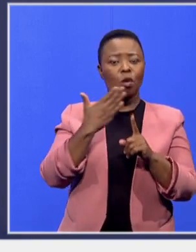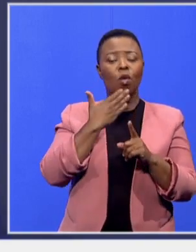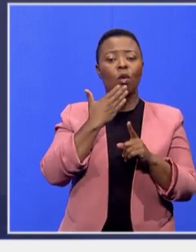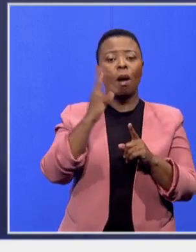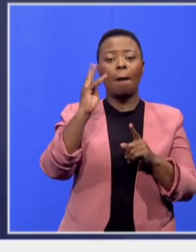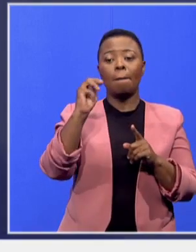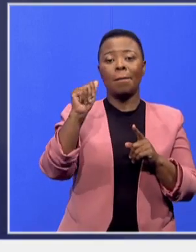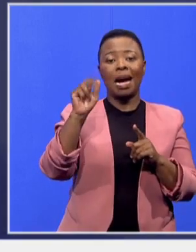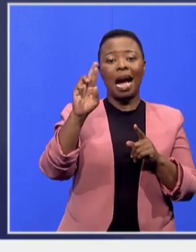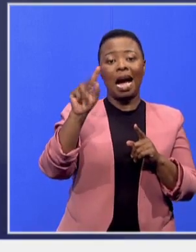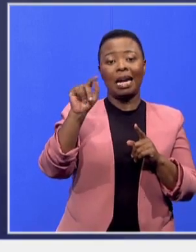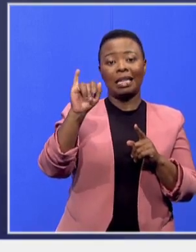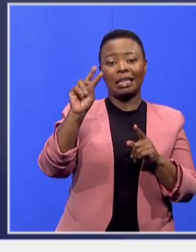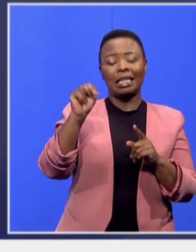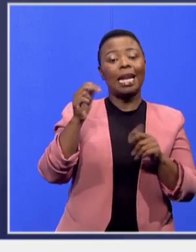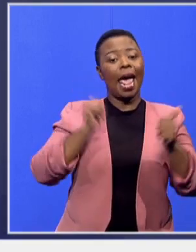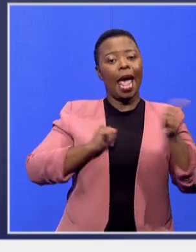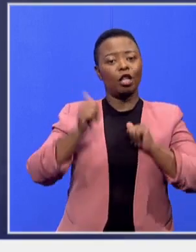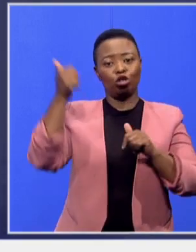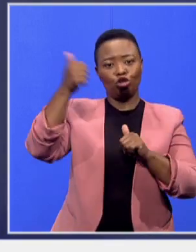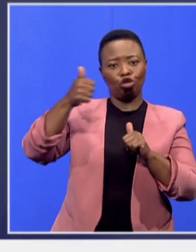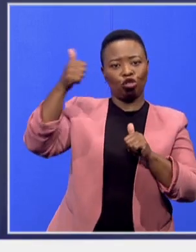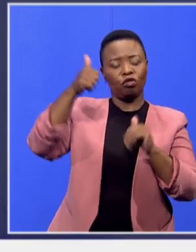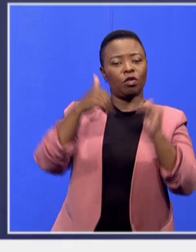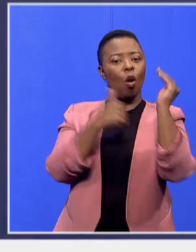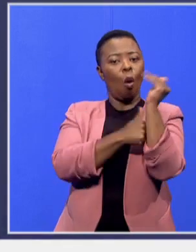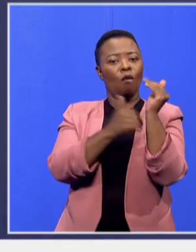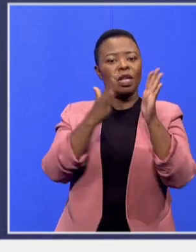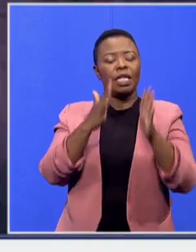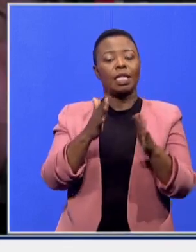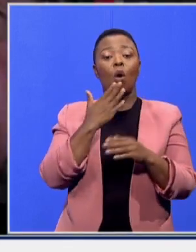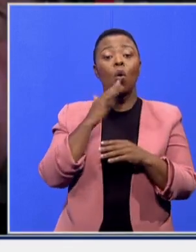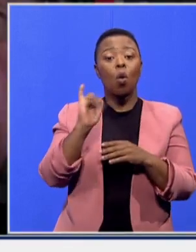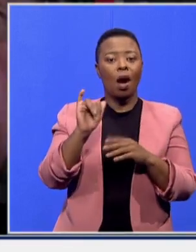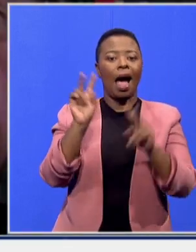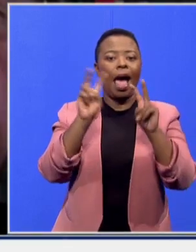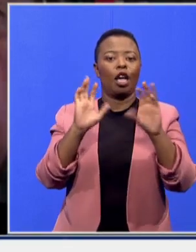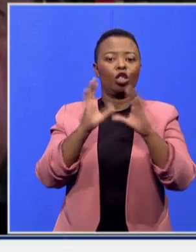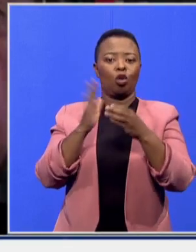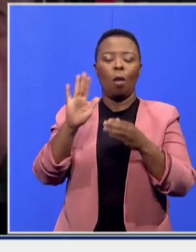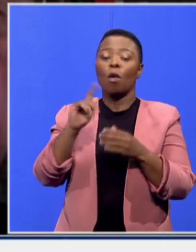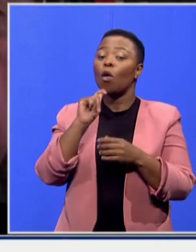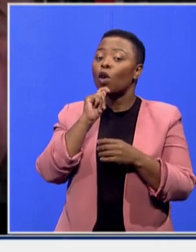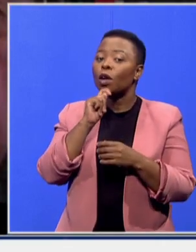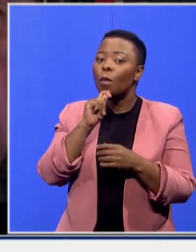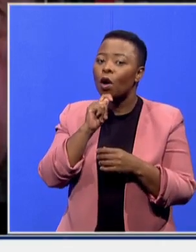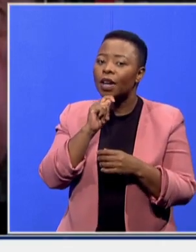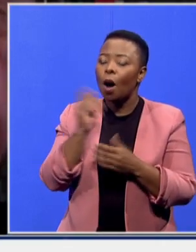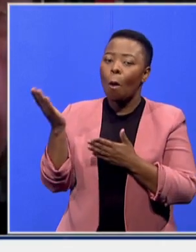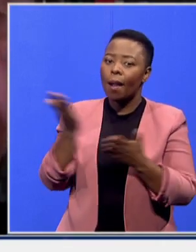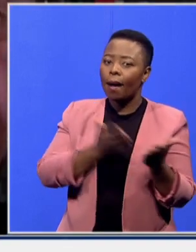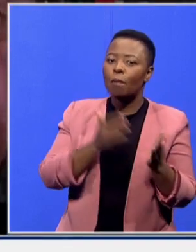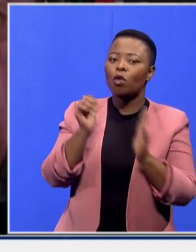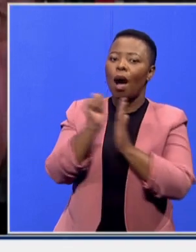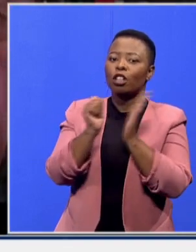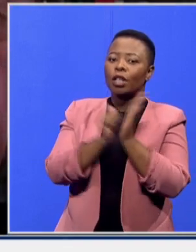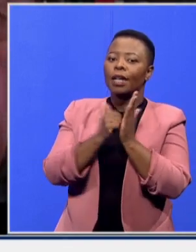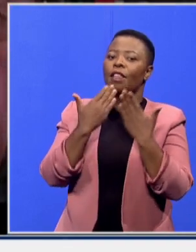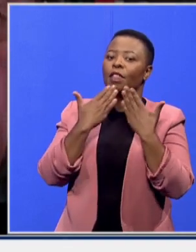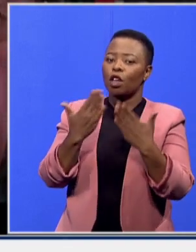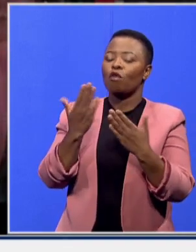the Acting Chief Financial Officer of Eskom. Mr. Buys, good morning to you. Welcome to the agenda and thank you so much for giving us your time.